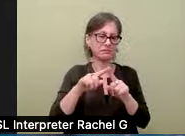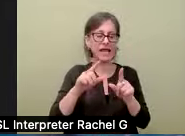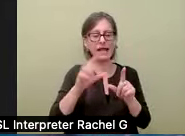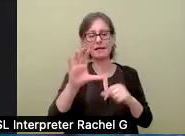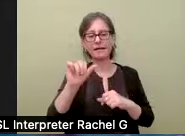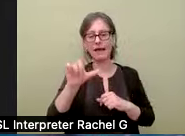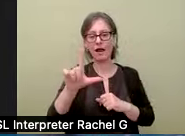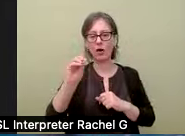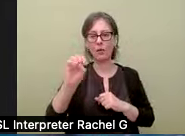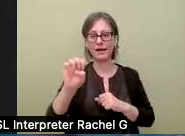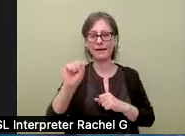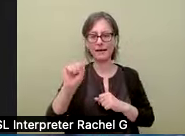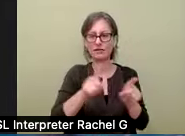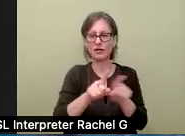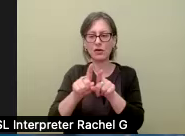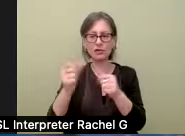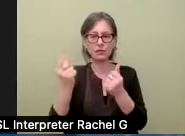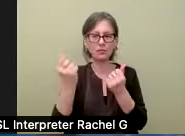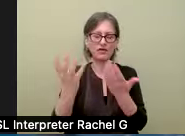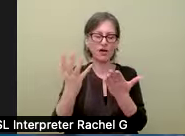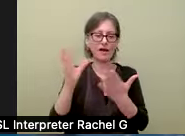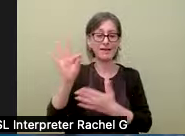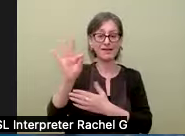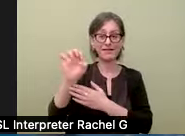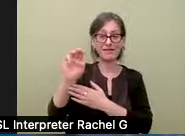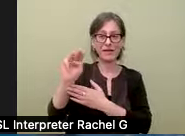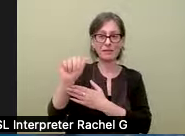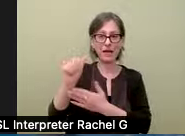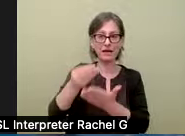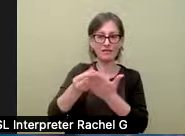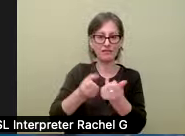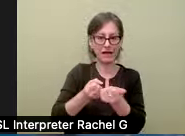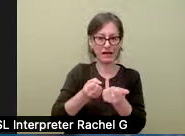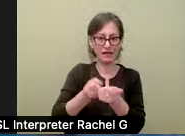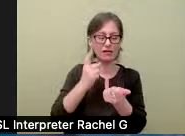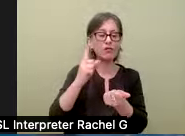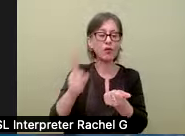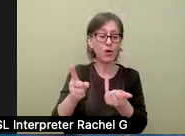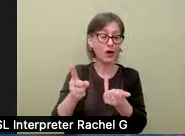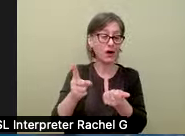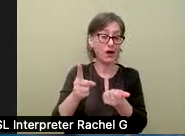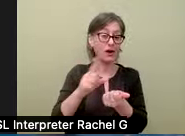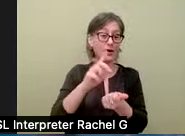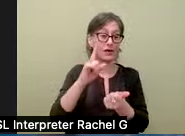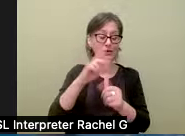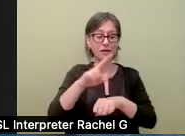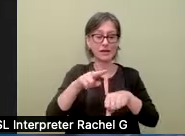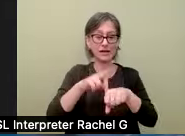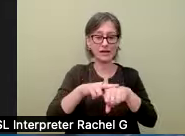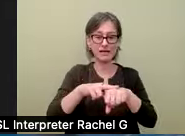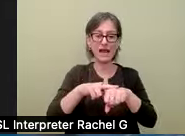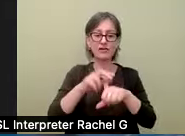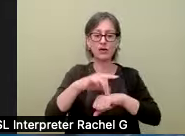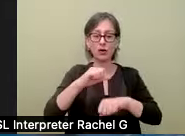that provides FEMA funding for not only from the National Earthquake Hazards Reduction